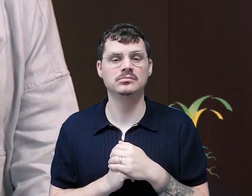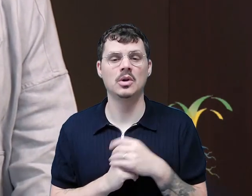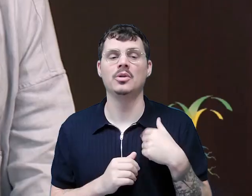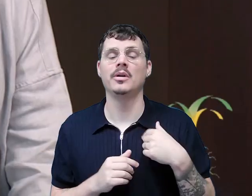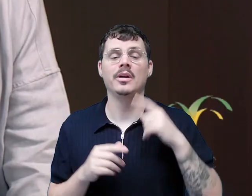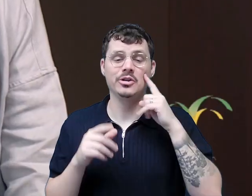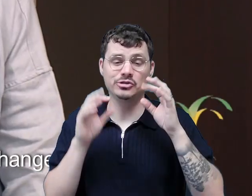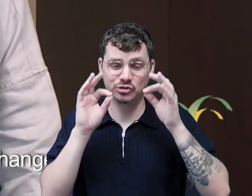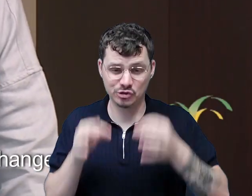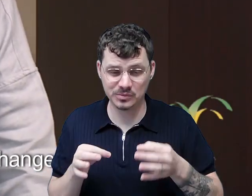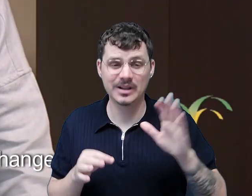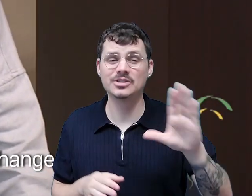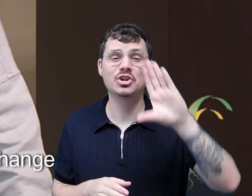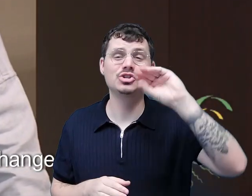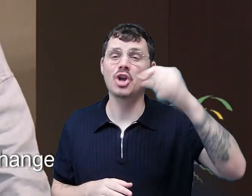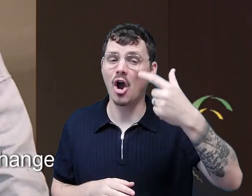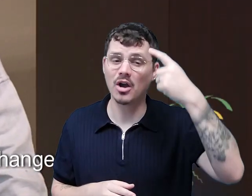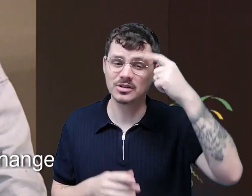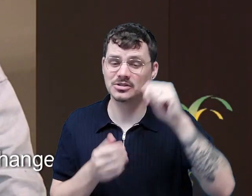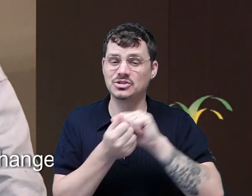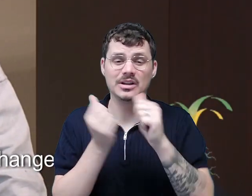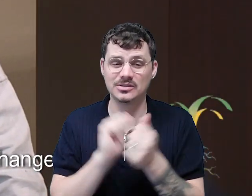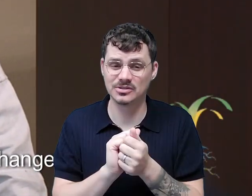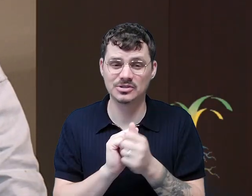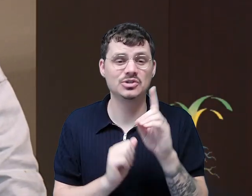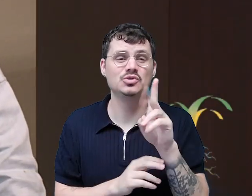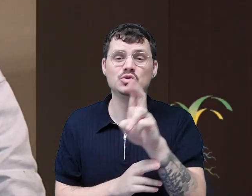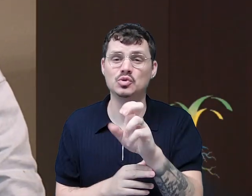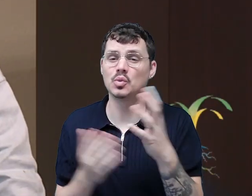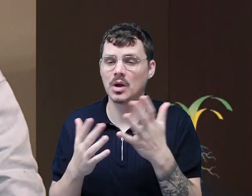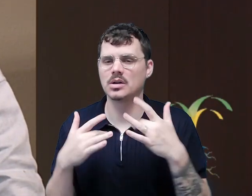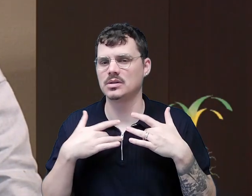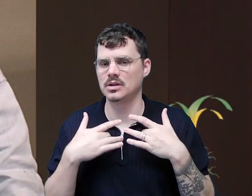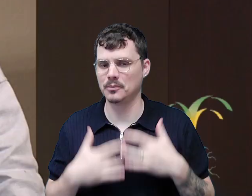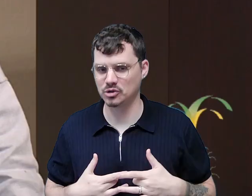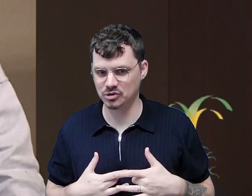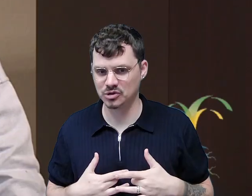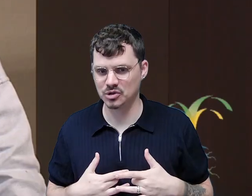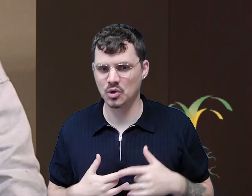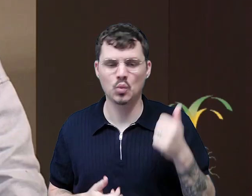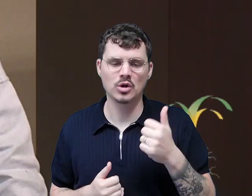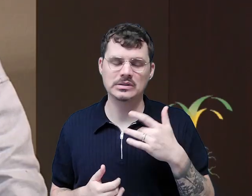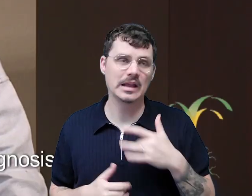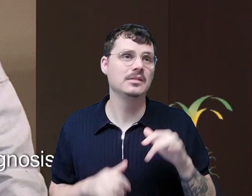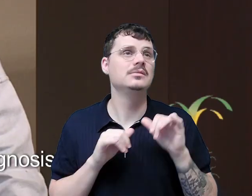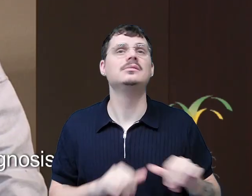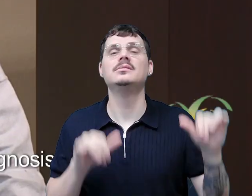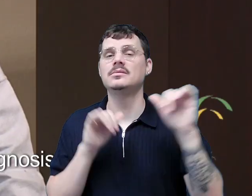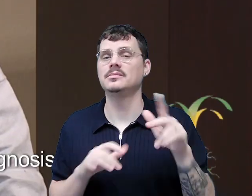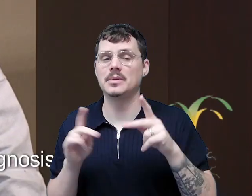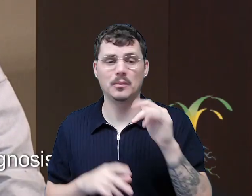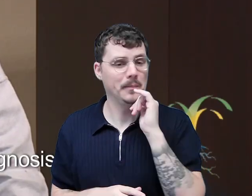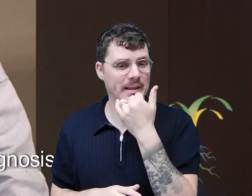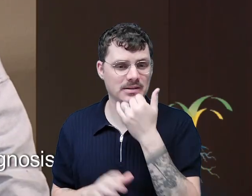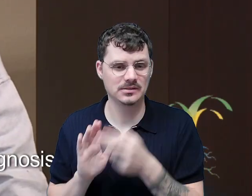evaluation, we determined that his cognitive changes were due to depression, which is the most